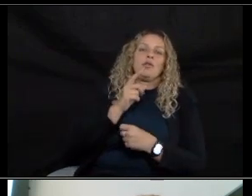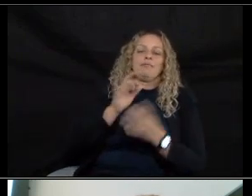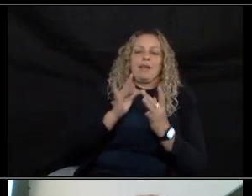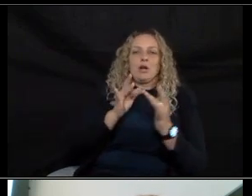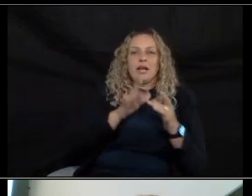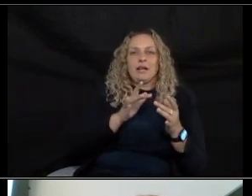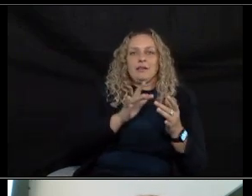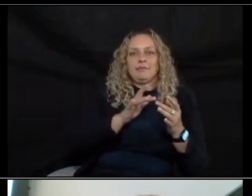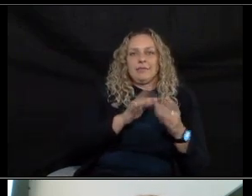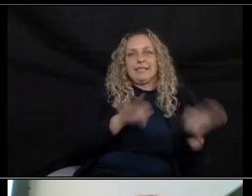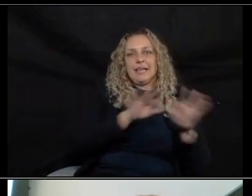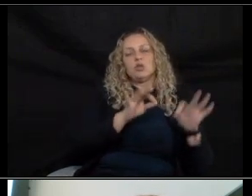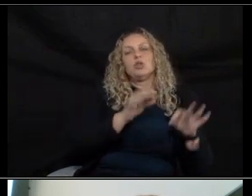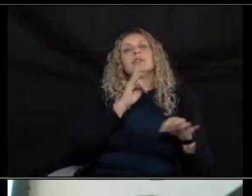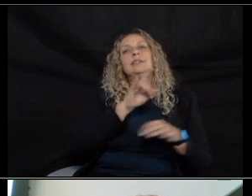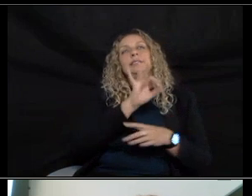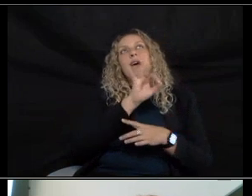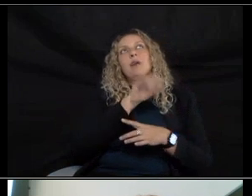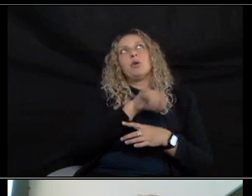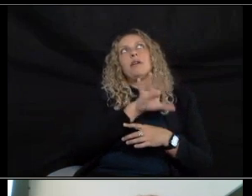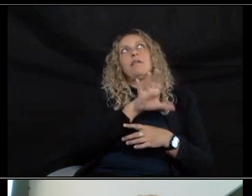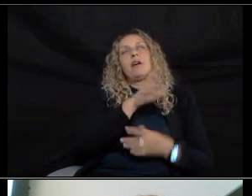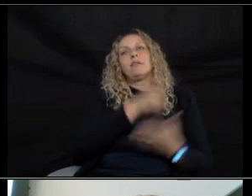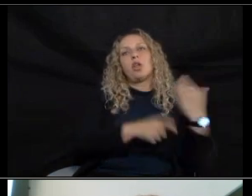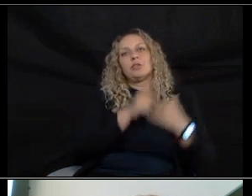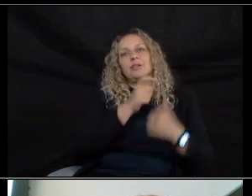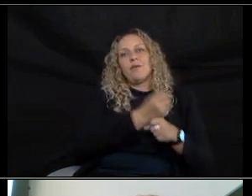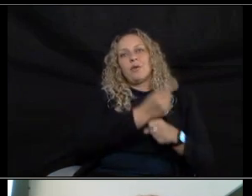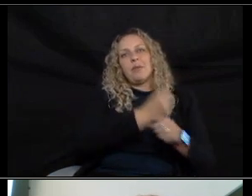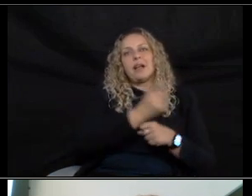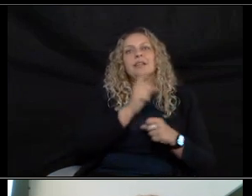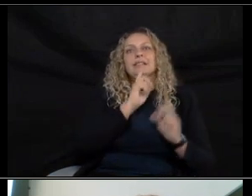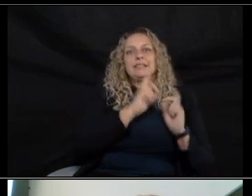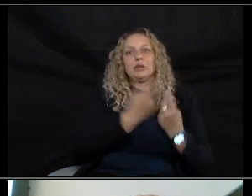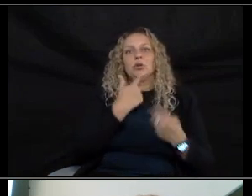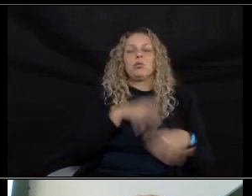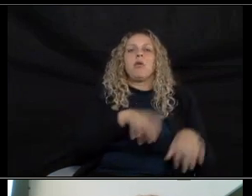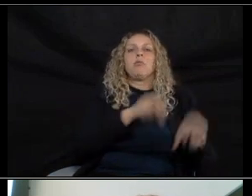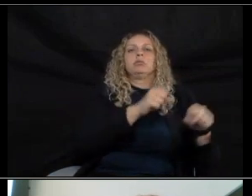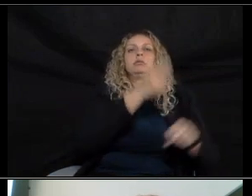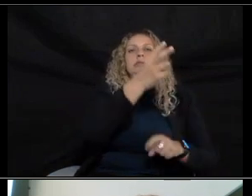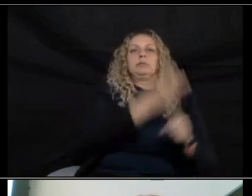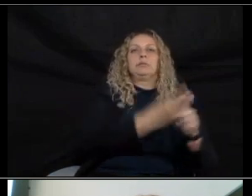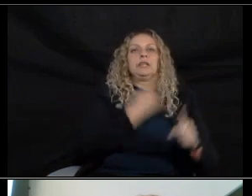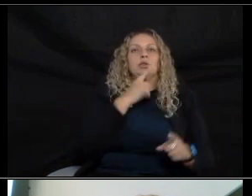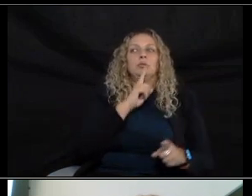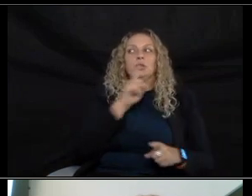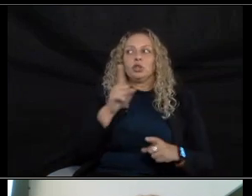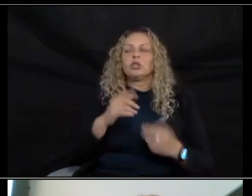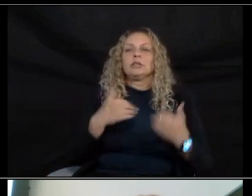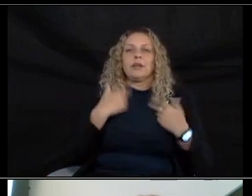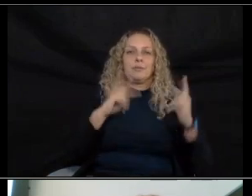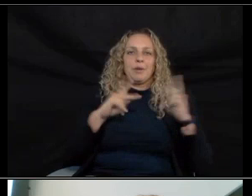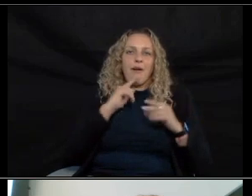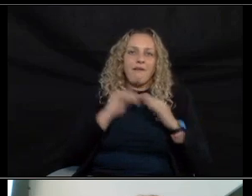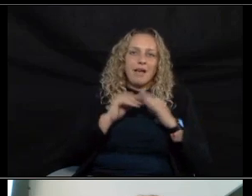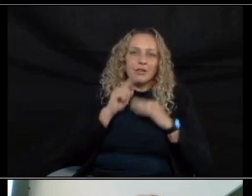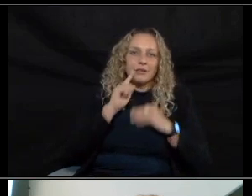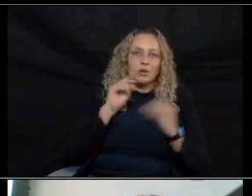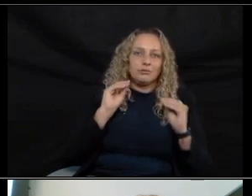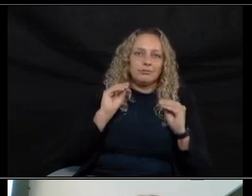is $9.95 a month. The district will pick up 6 months to ensure that the young people do have some access to get their lessons